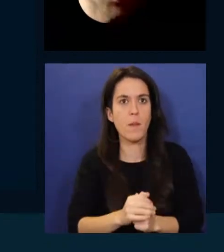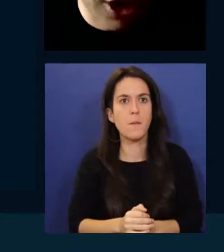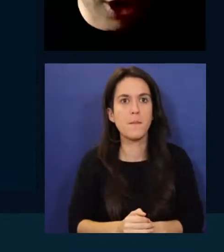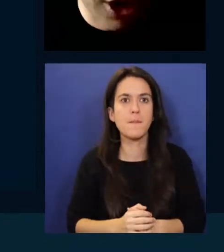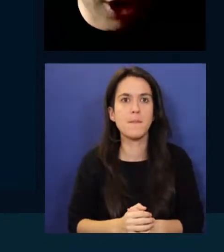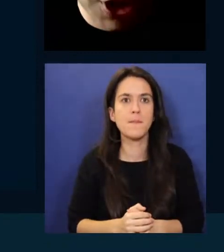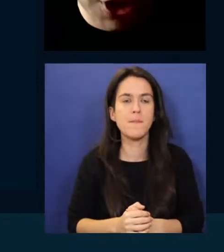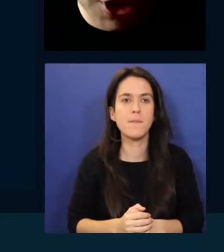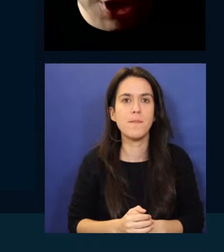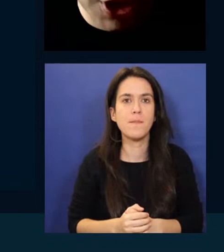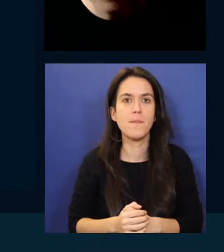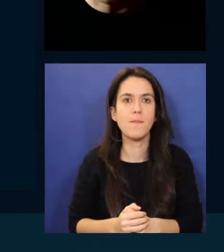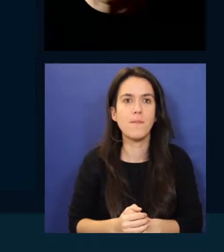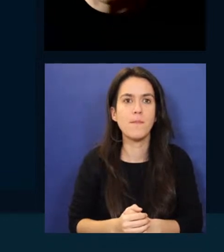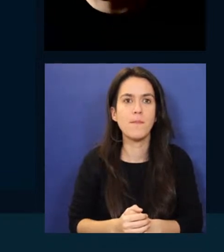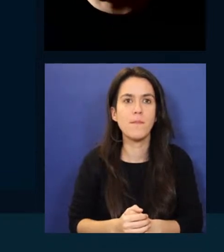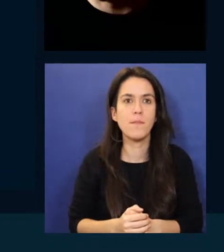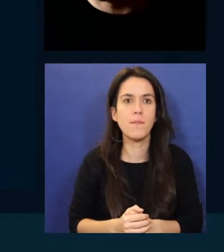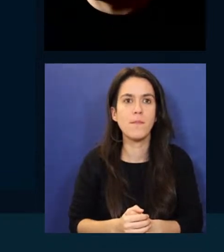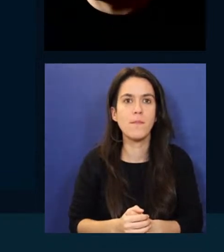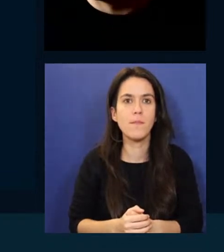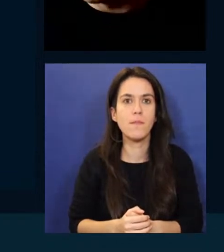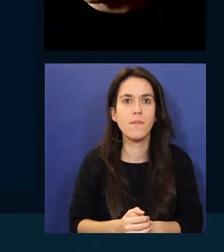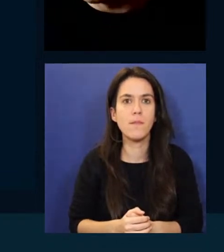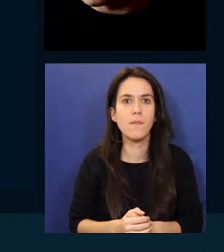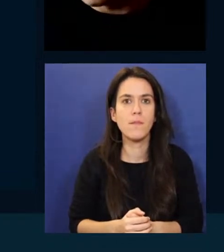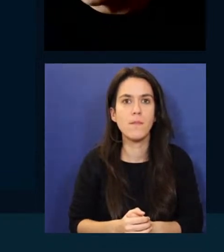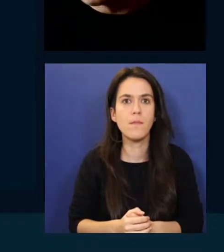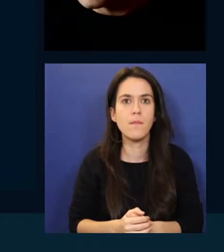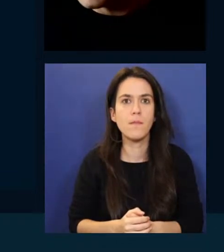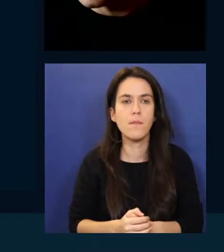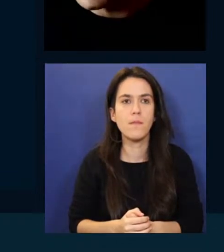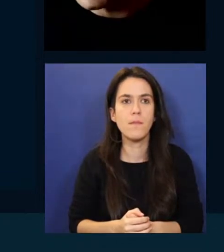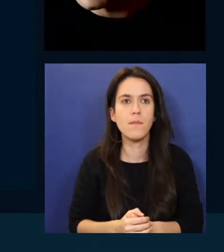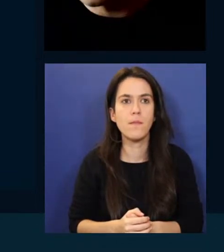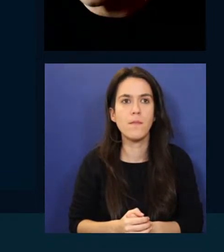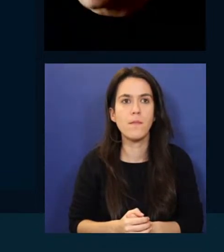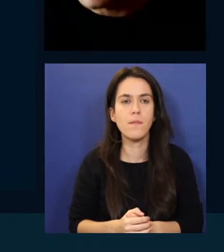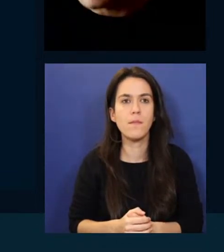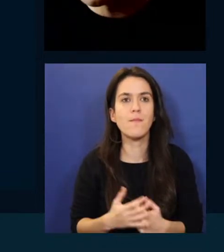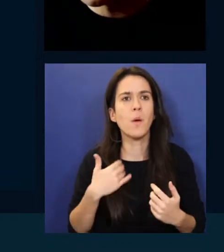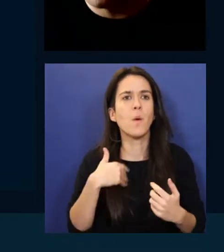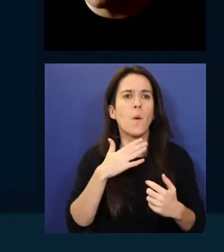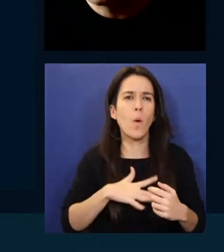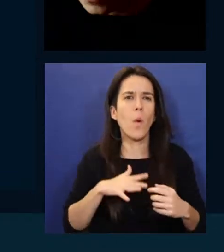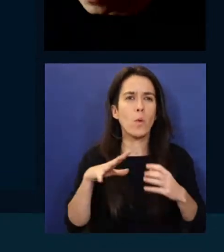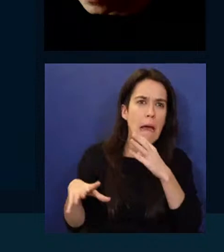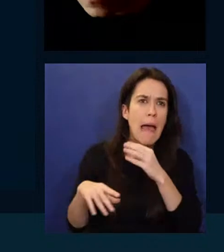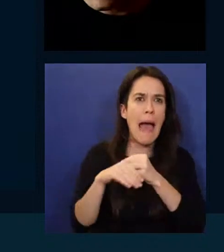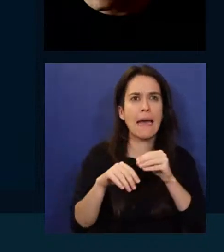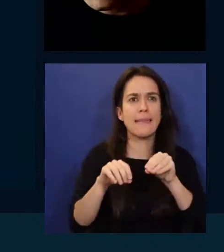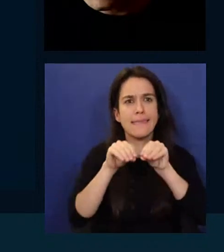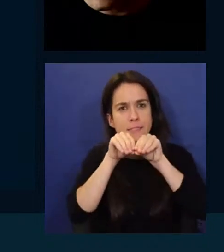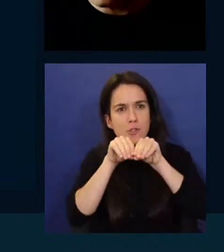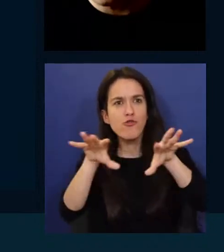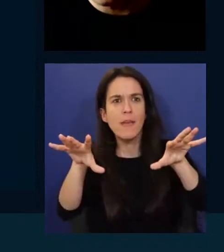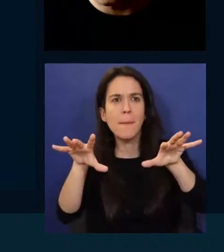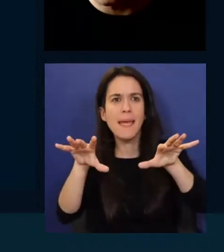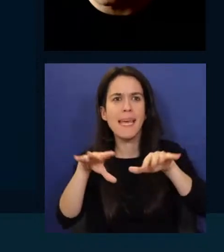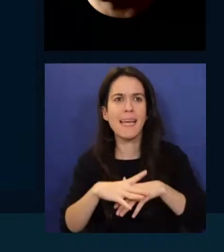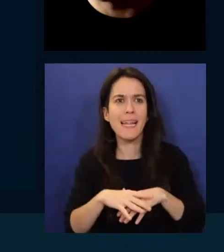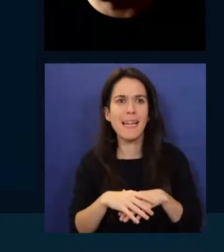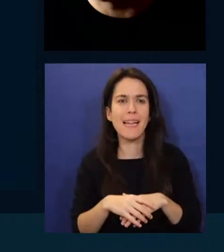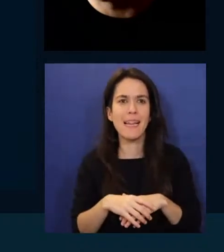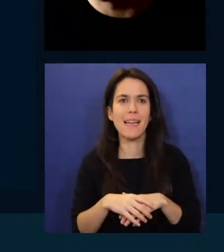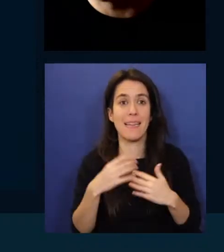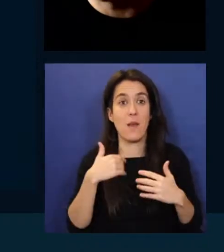today, but we're working essentially on adding streaming. Sorry, it's sort of a little ahead. We're working on